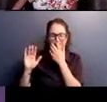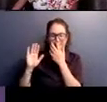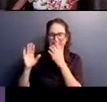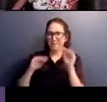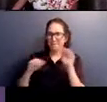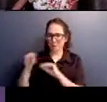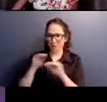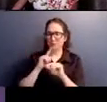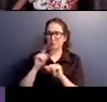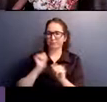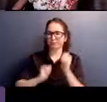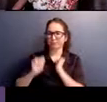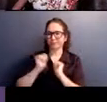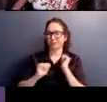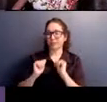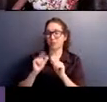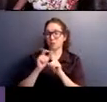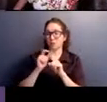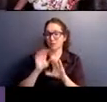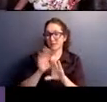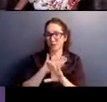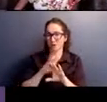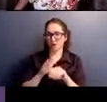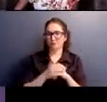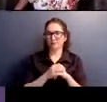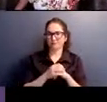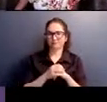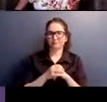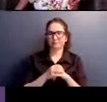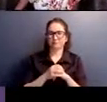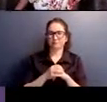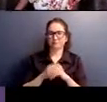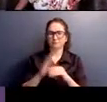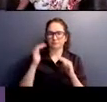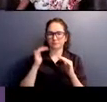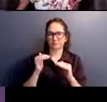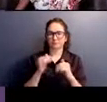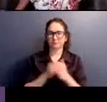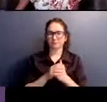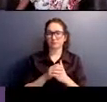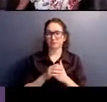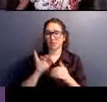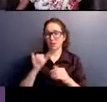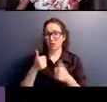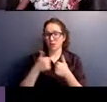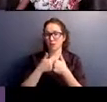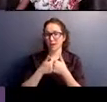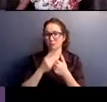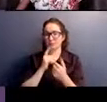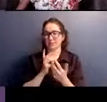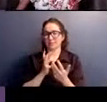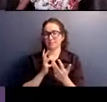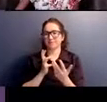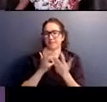movements and actions to act out the words of a song. And of course, adapt some other games into music games, such